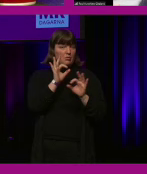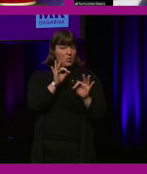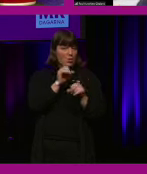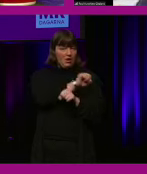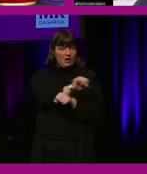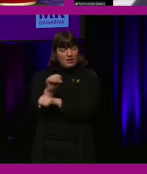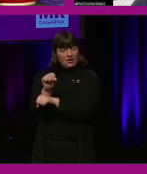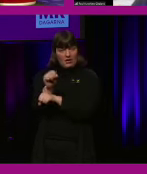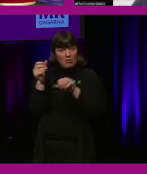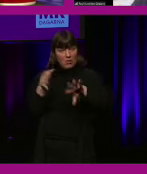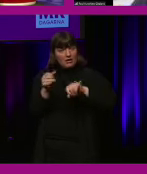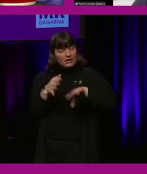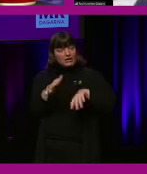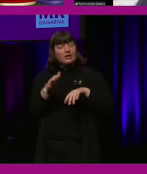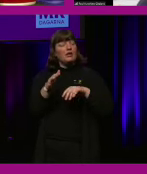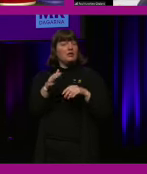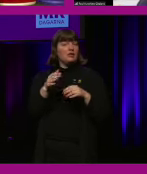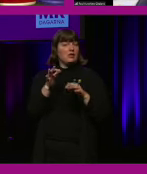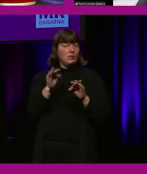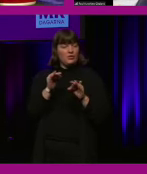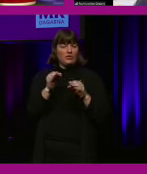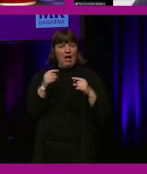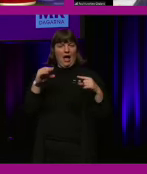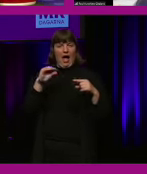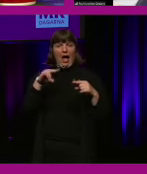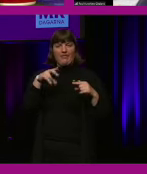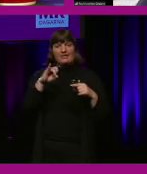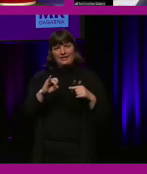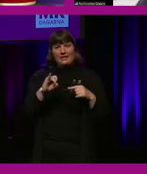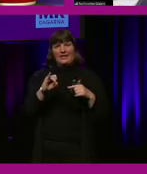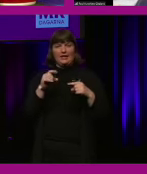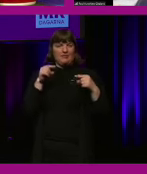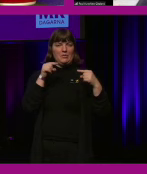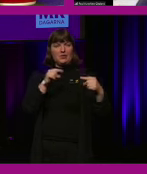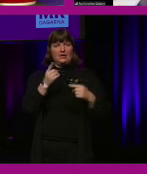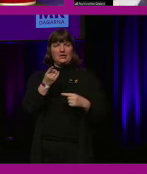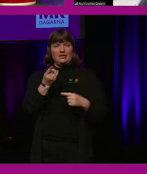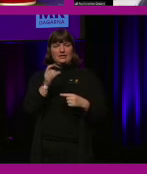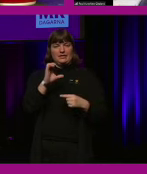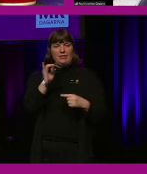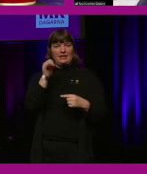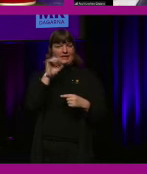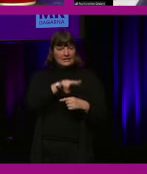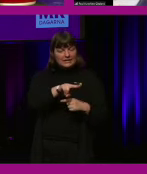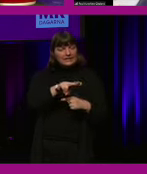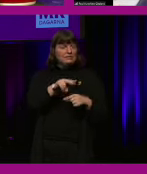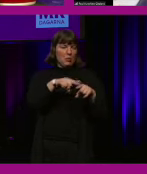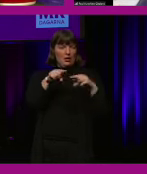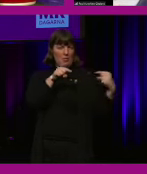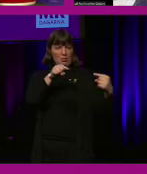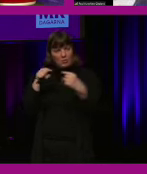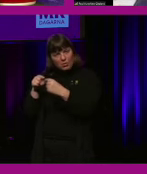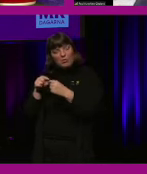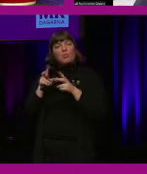authoritarianism, namely anti-Semitism, closing newspapers, etc. It was also a response to